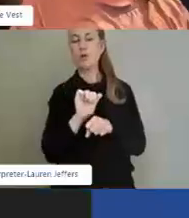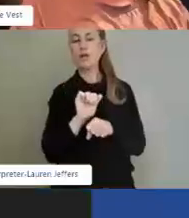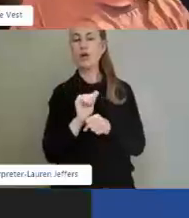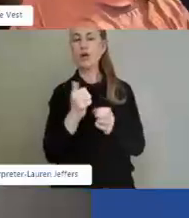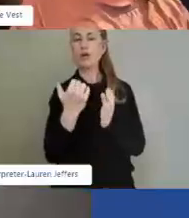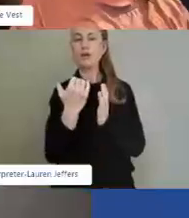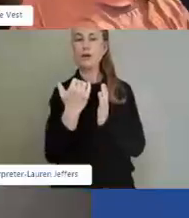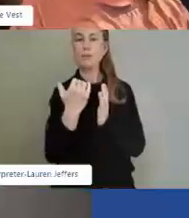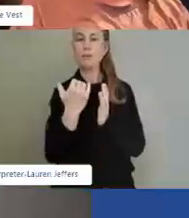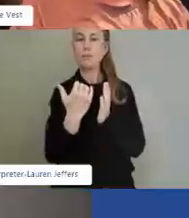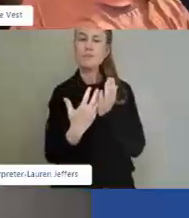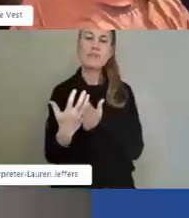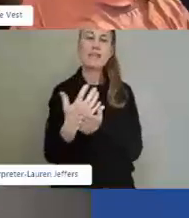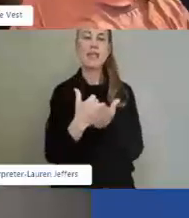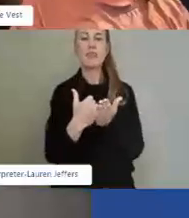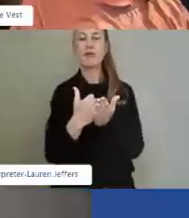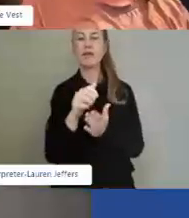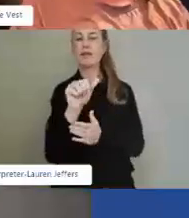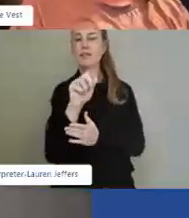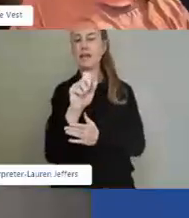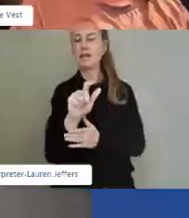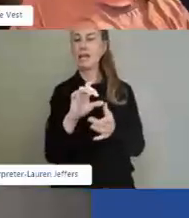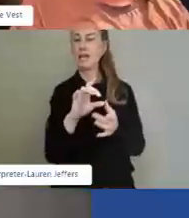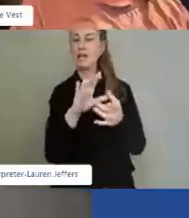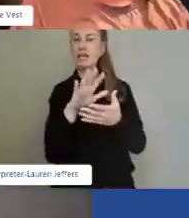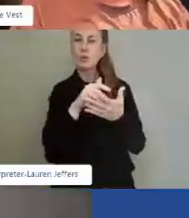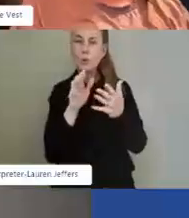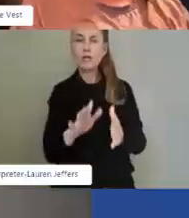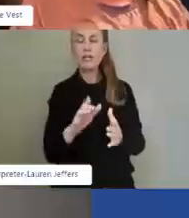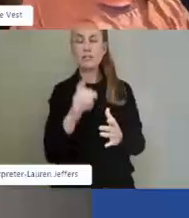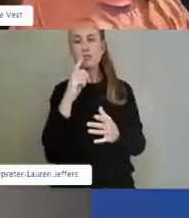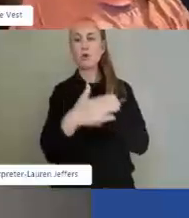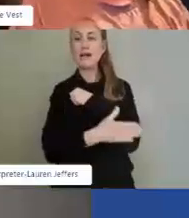all of the ADA coordinators for the county jails in Indiana.